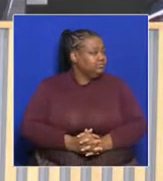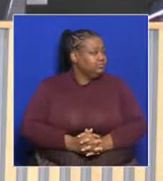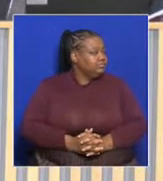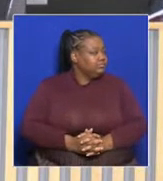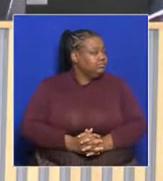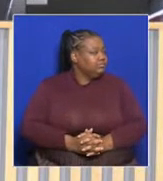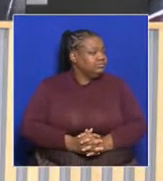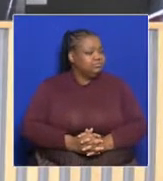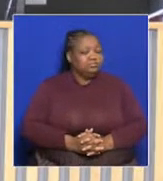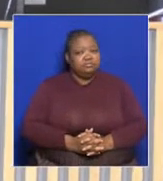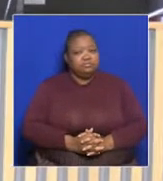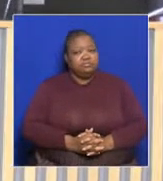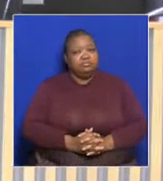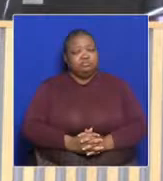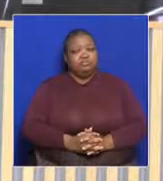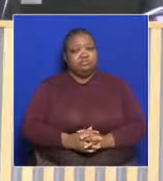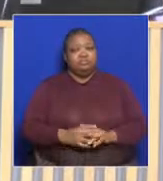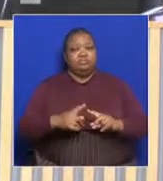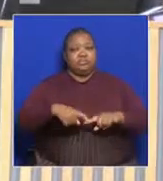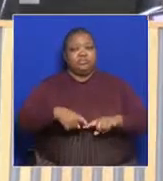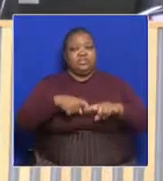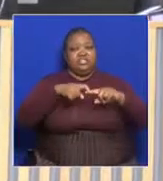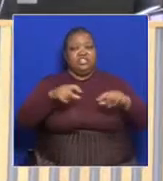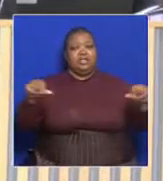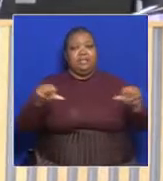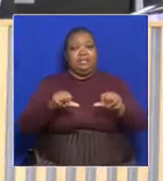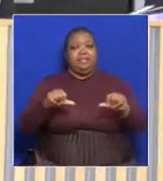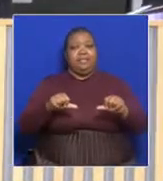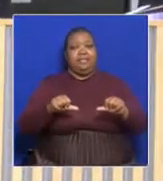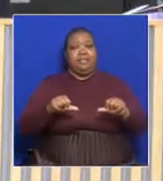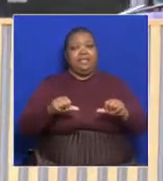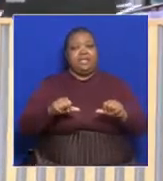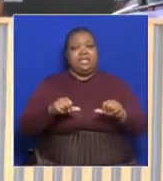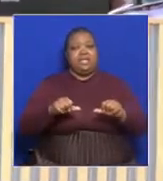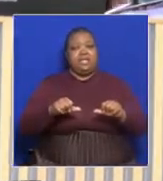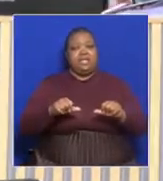Let's adjourn and resume at 25 to 12. Thank you, Chair.